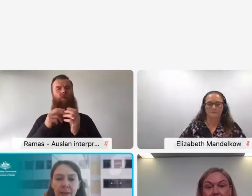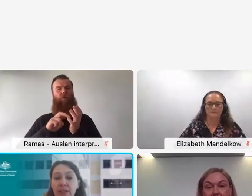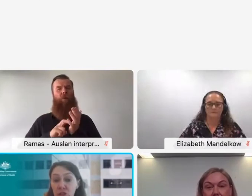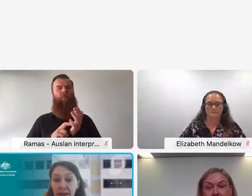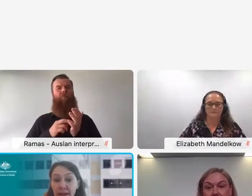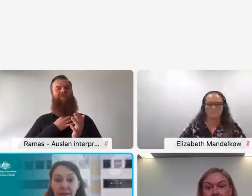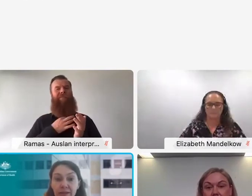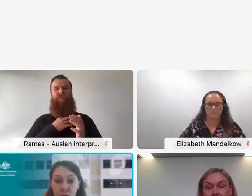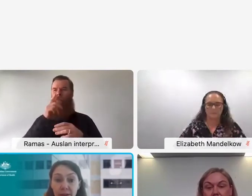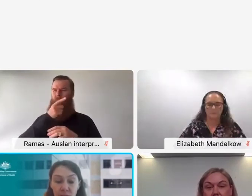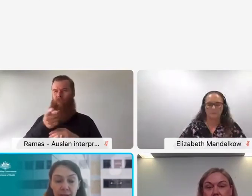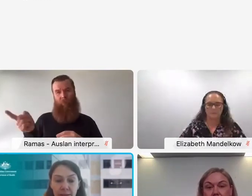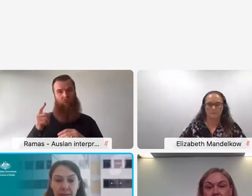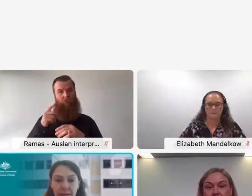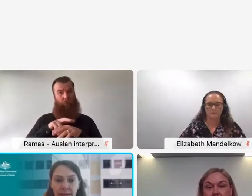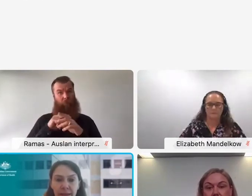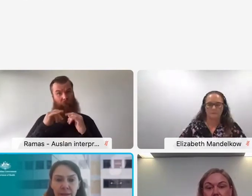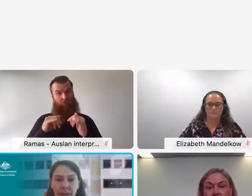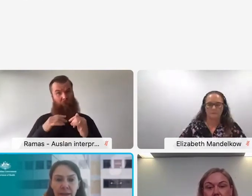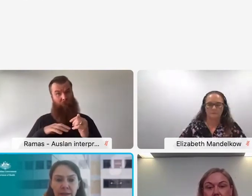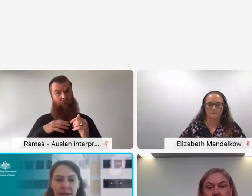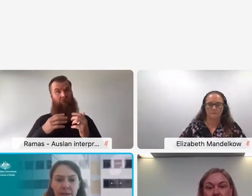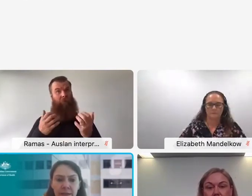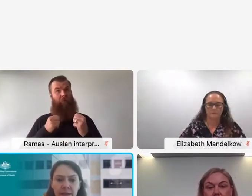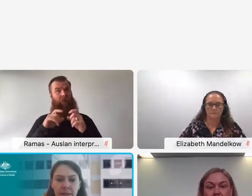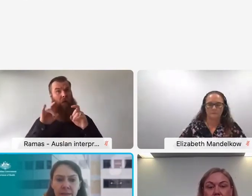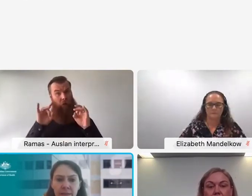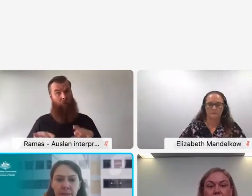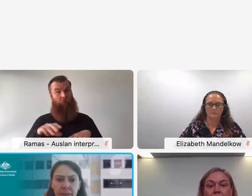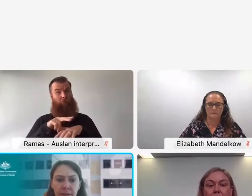the Australian checks in that regard?